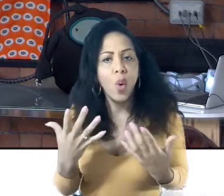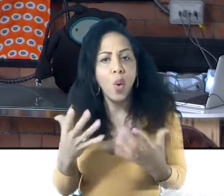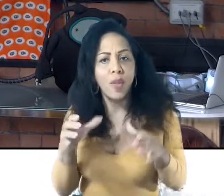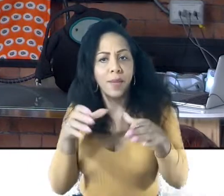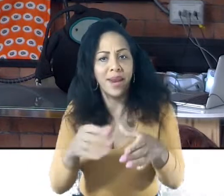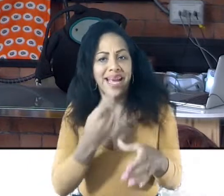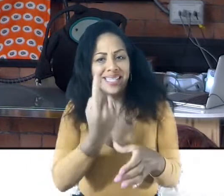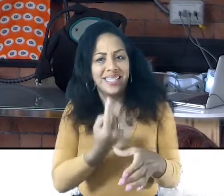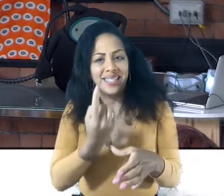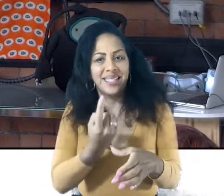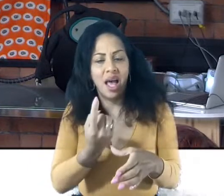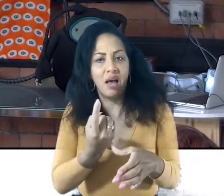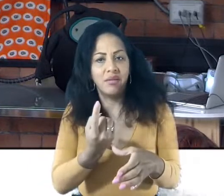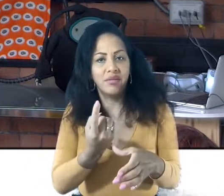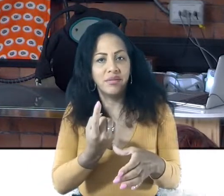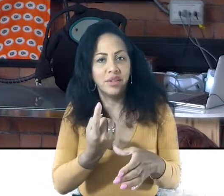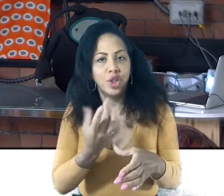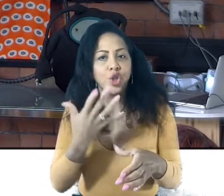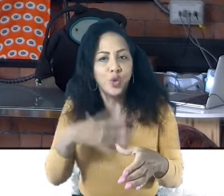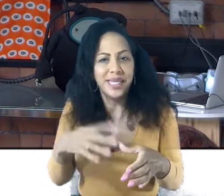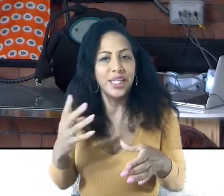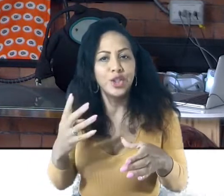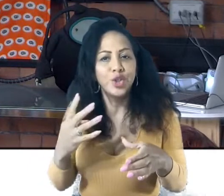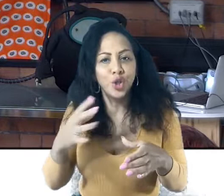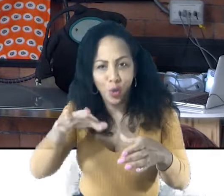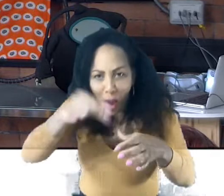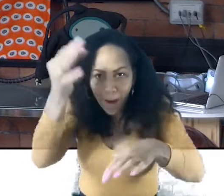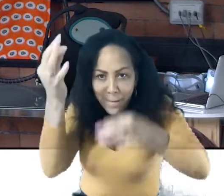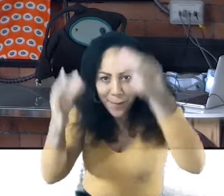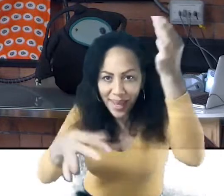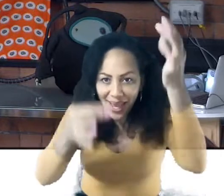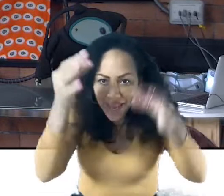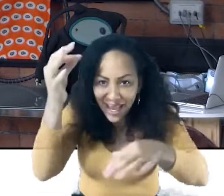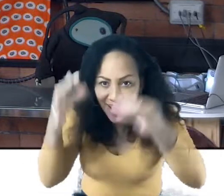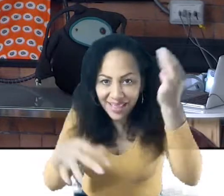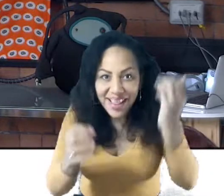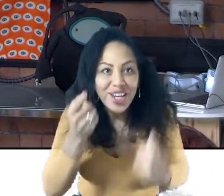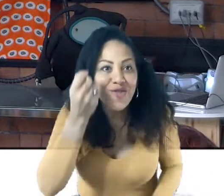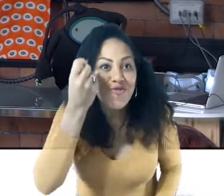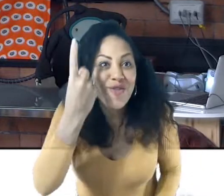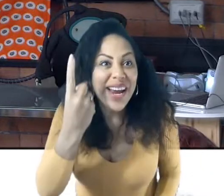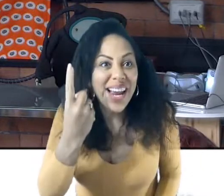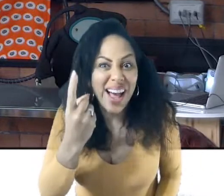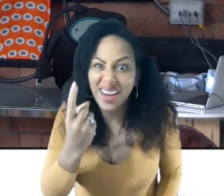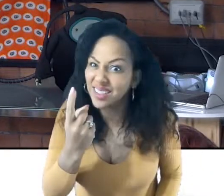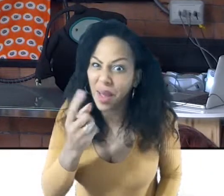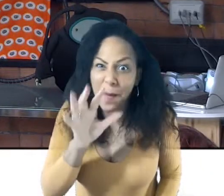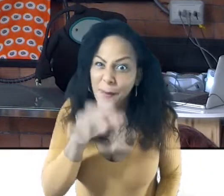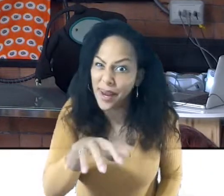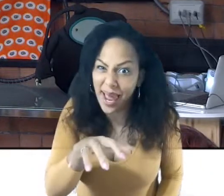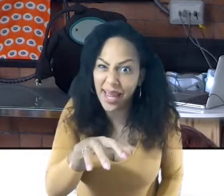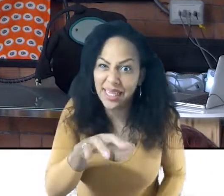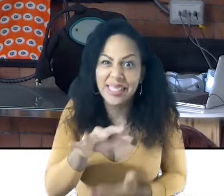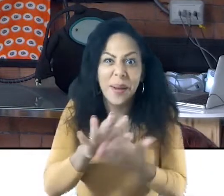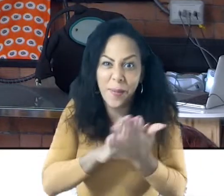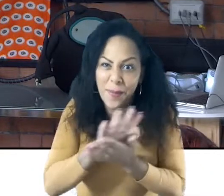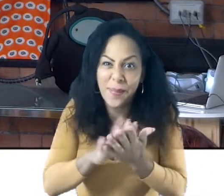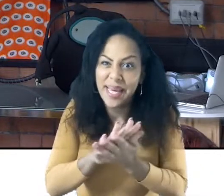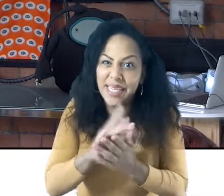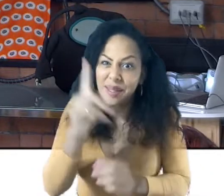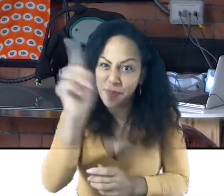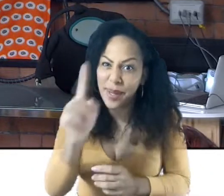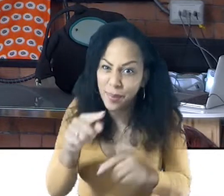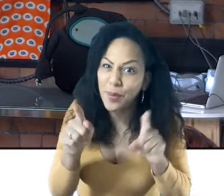unclear, because it's both, really. And I mean, even to the point of, you think